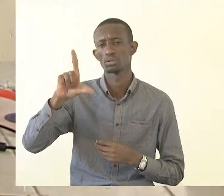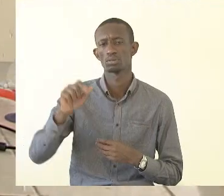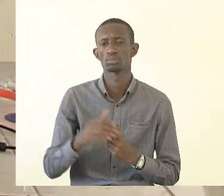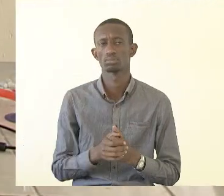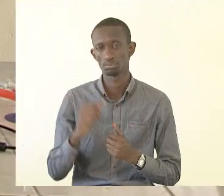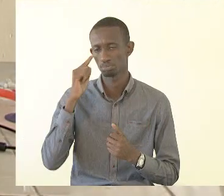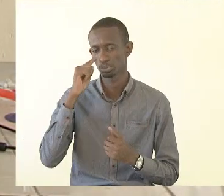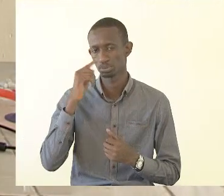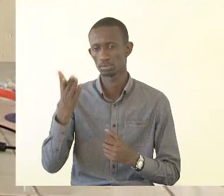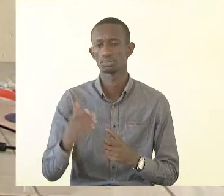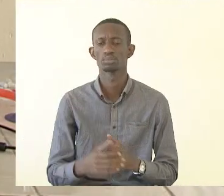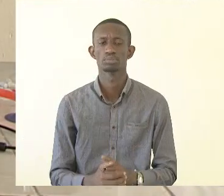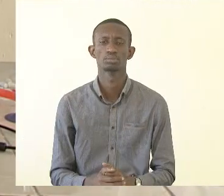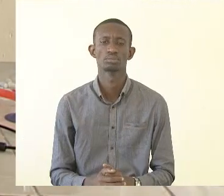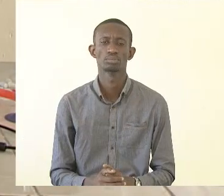substitution.